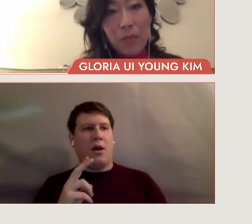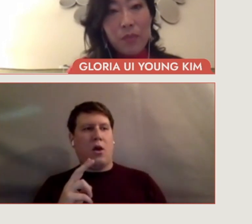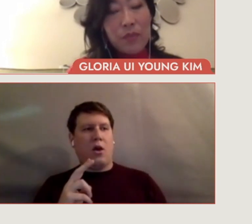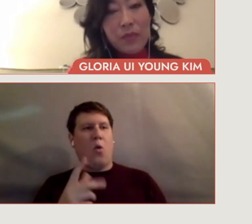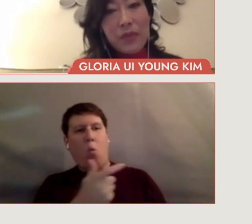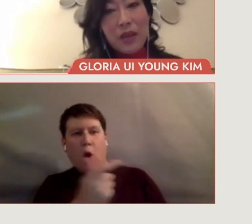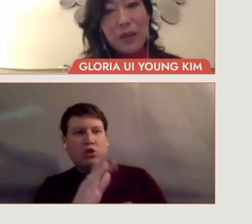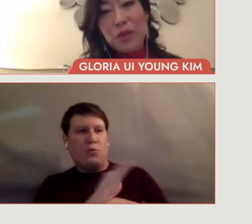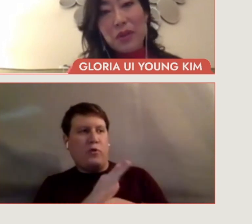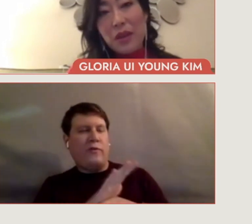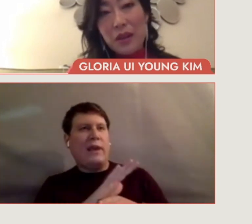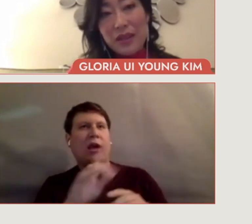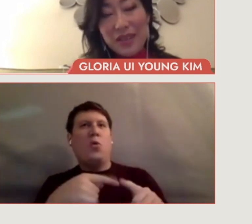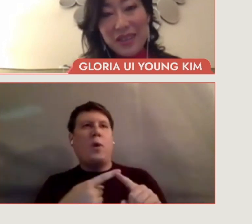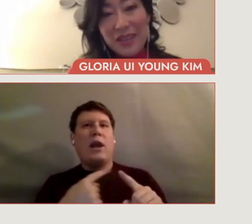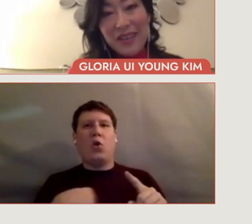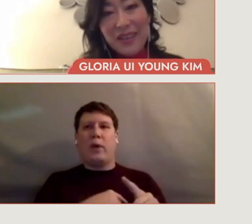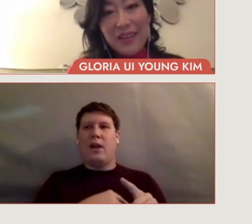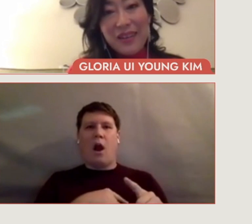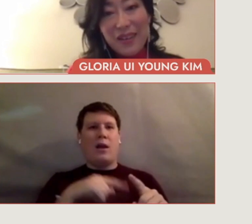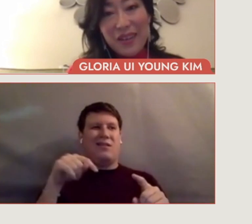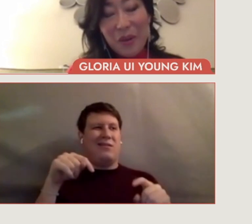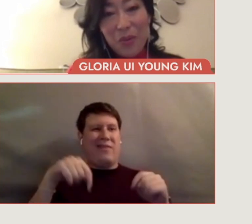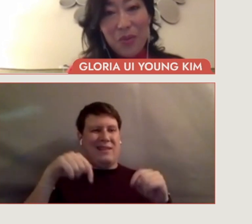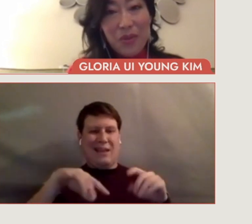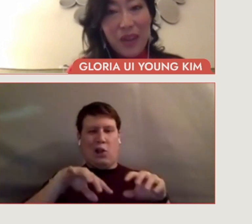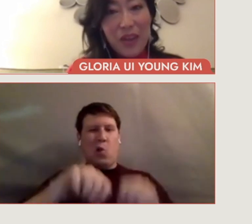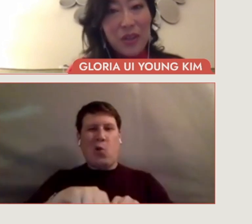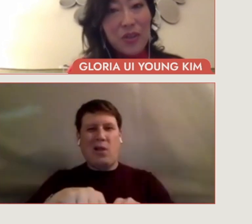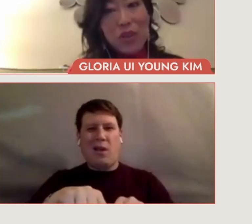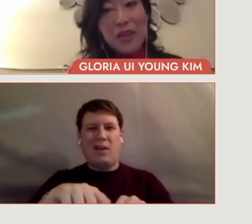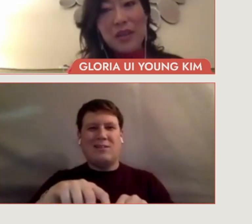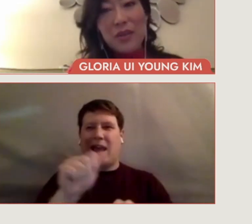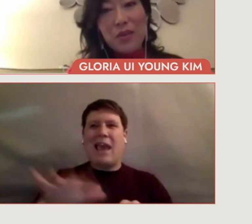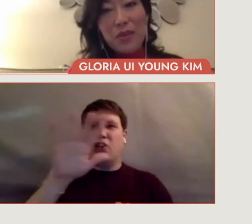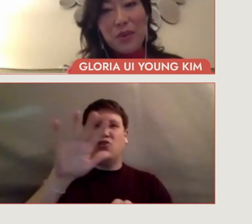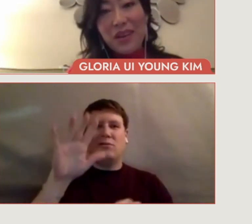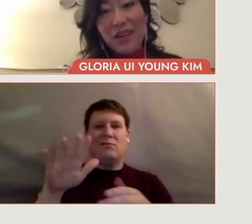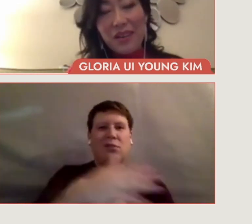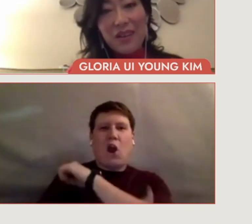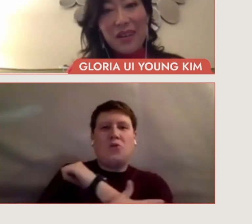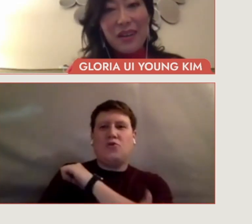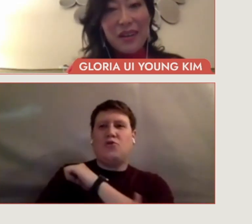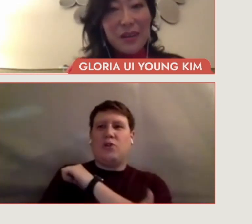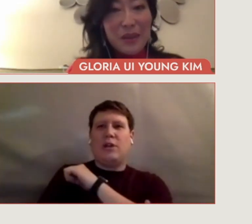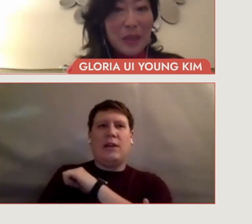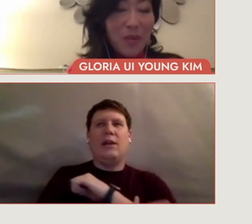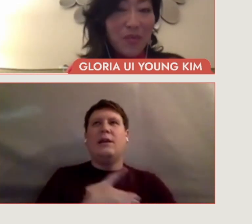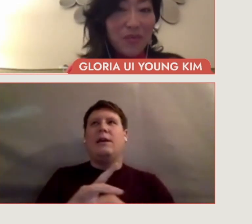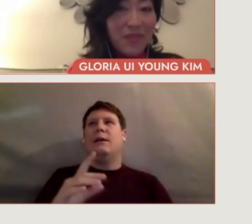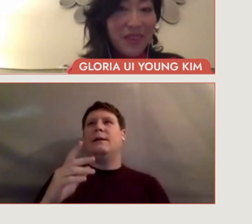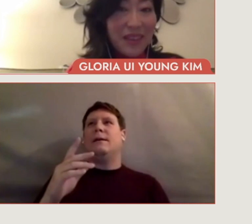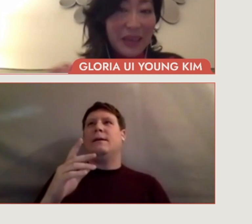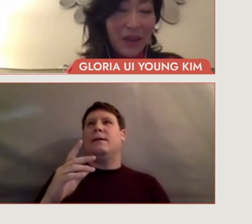some colonialized, you know, Asian country where some